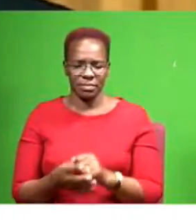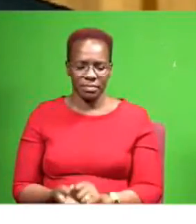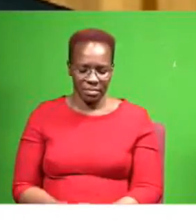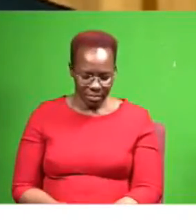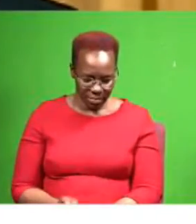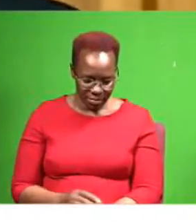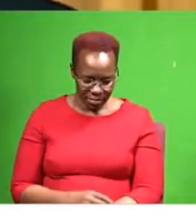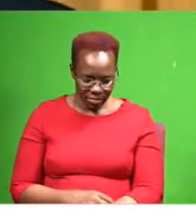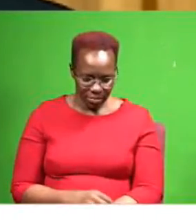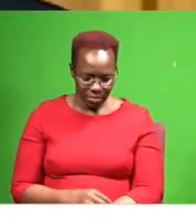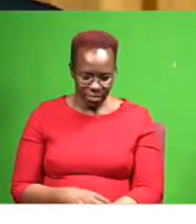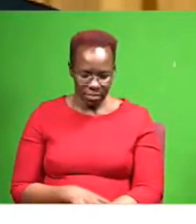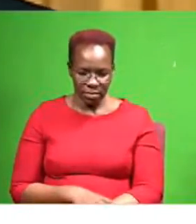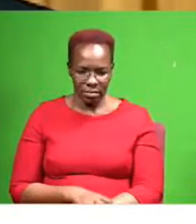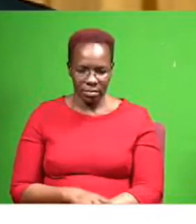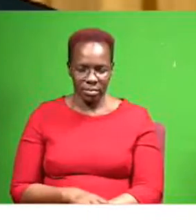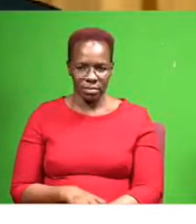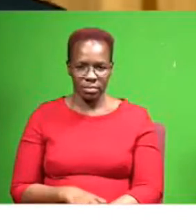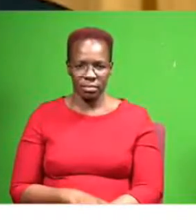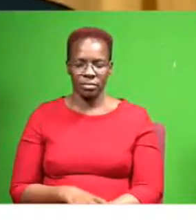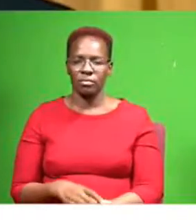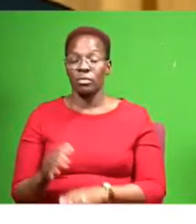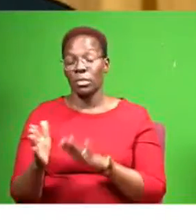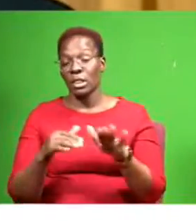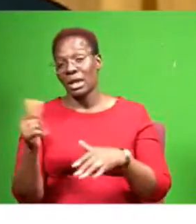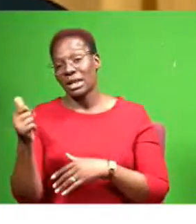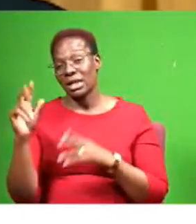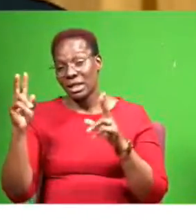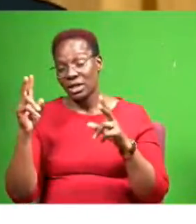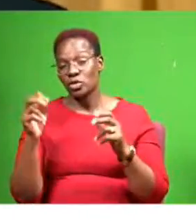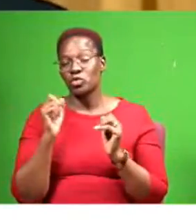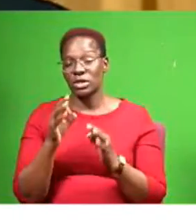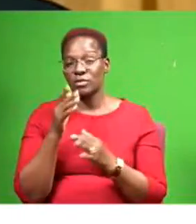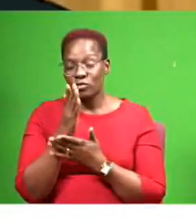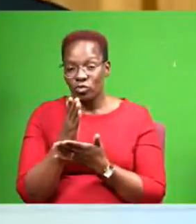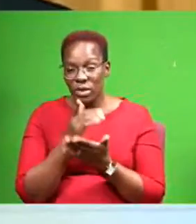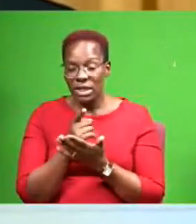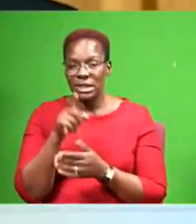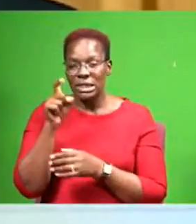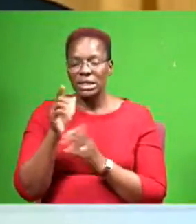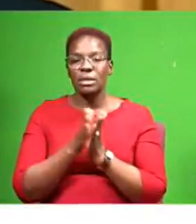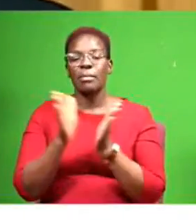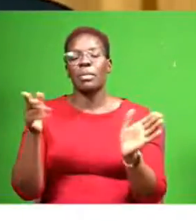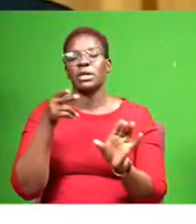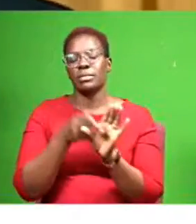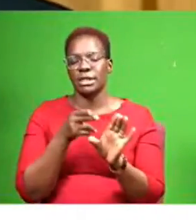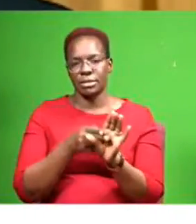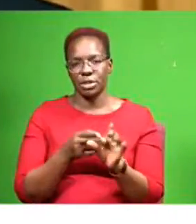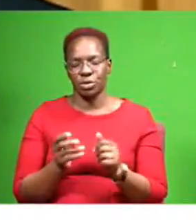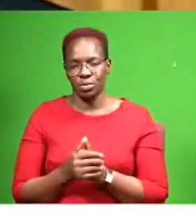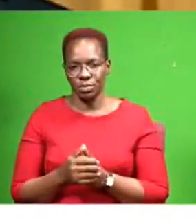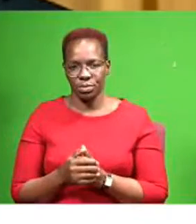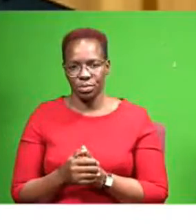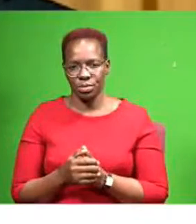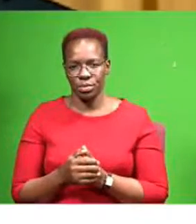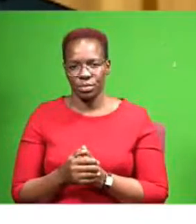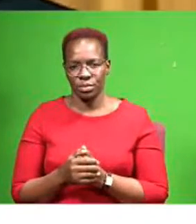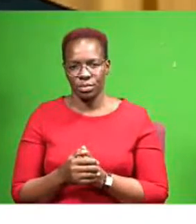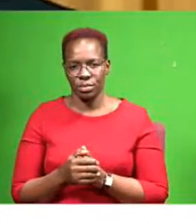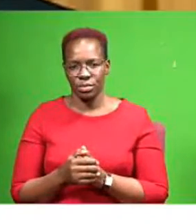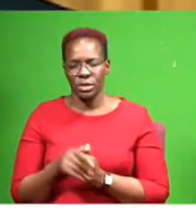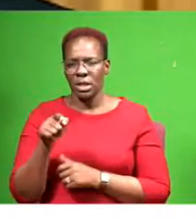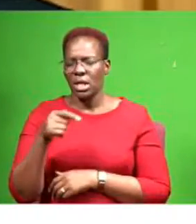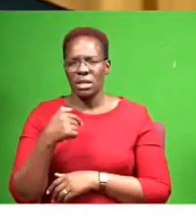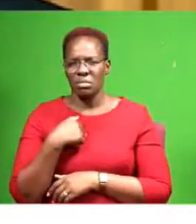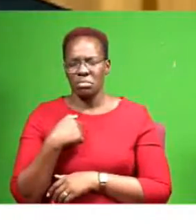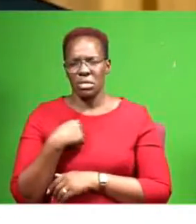Another issue is whether constitutional amendment through popular initiative calls for public participation. This one, I will